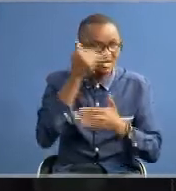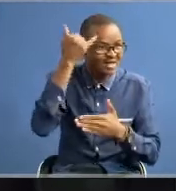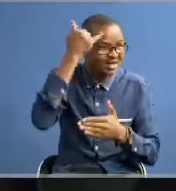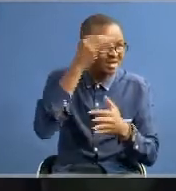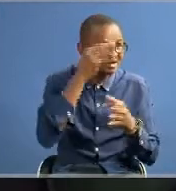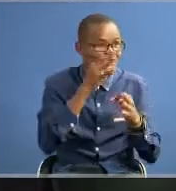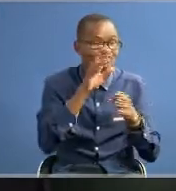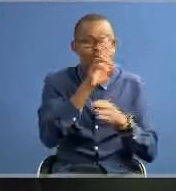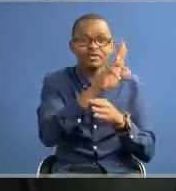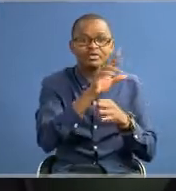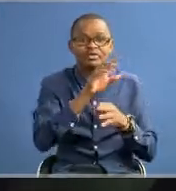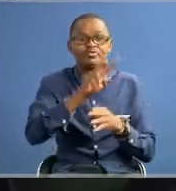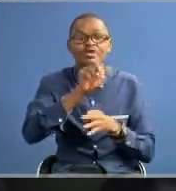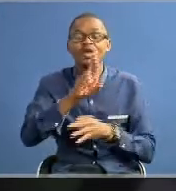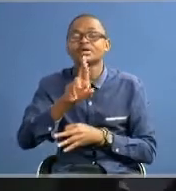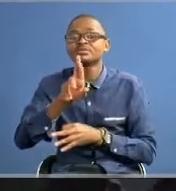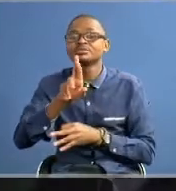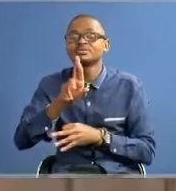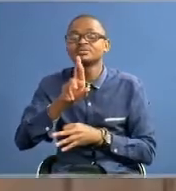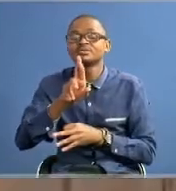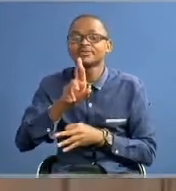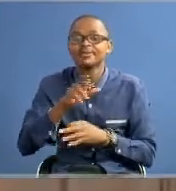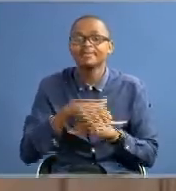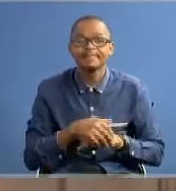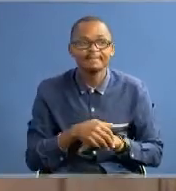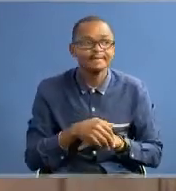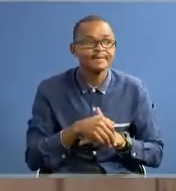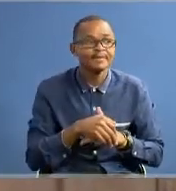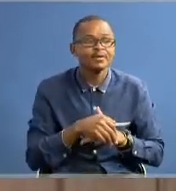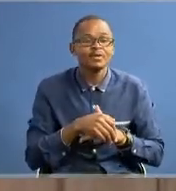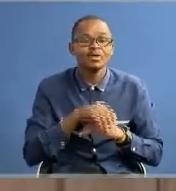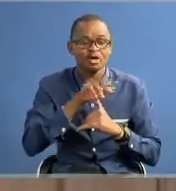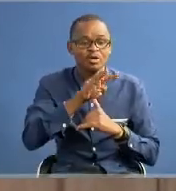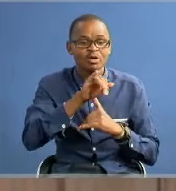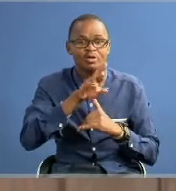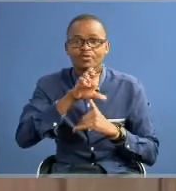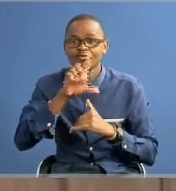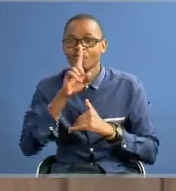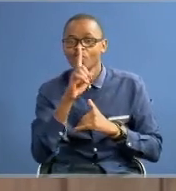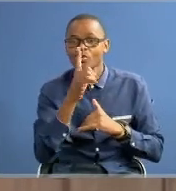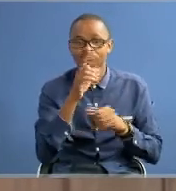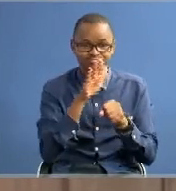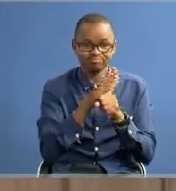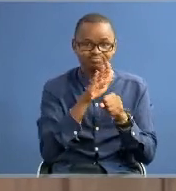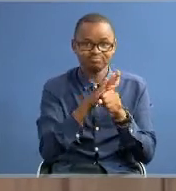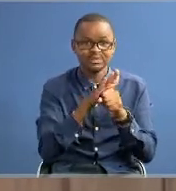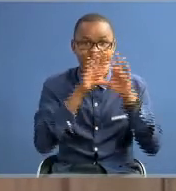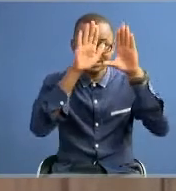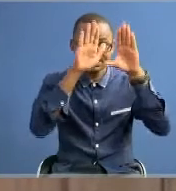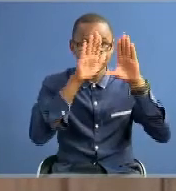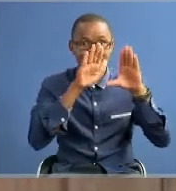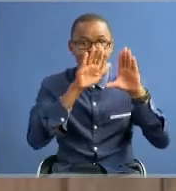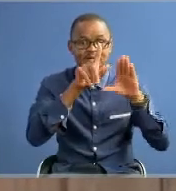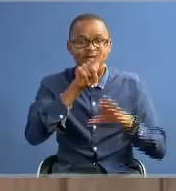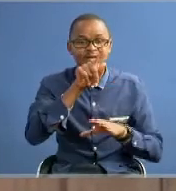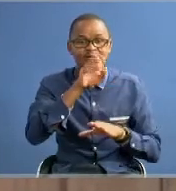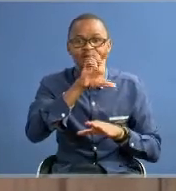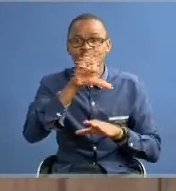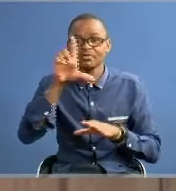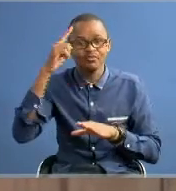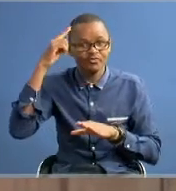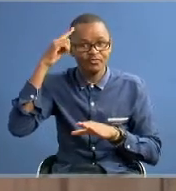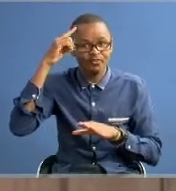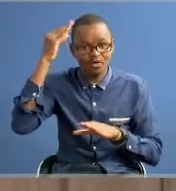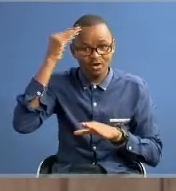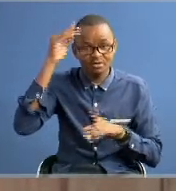idea of the use of VR. I think virtual reality is one of the most relevant tools for